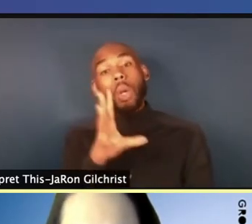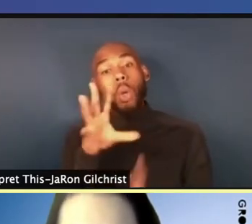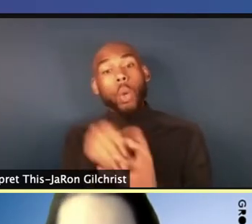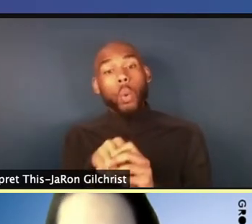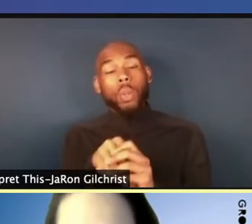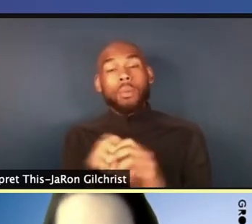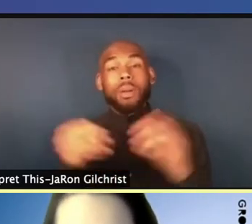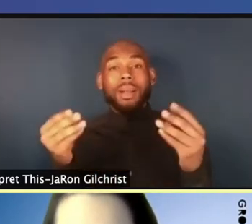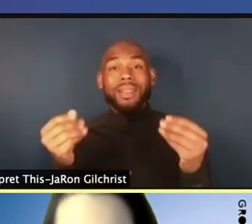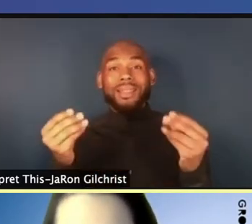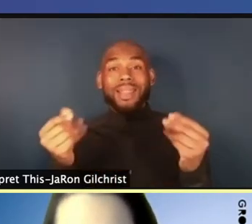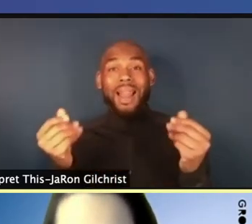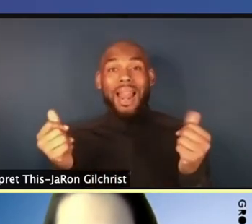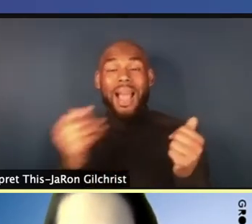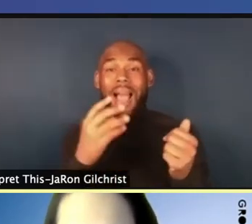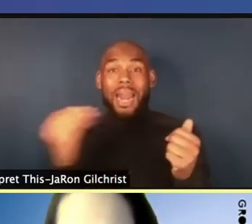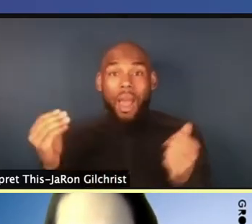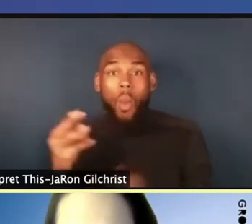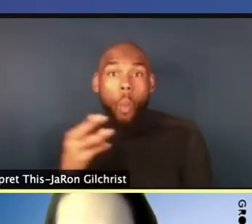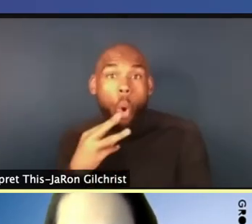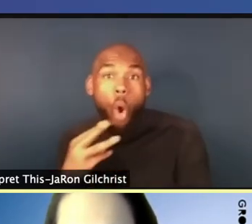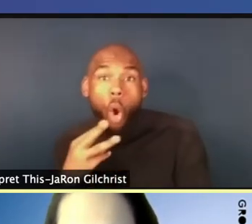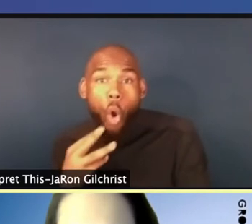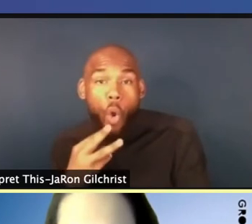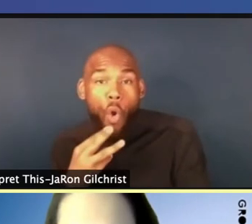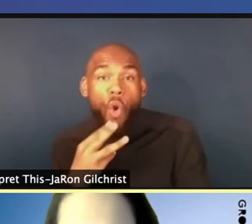the land and the water in